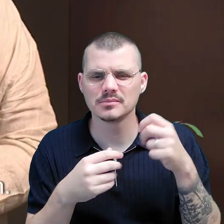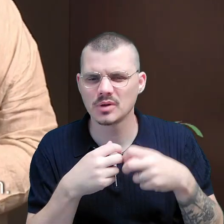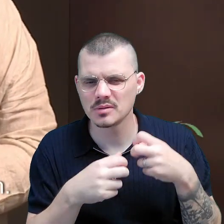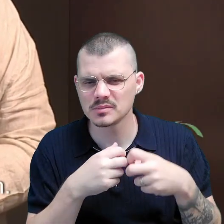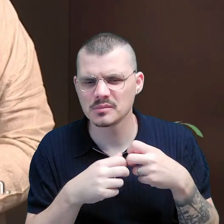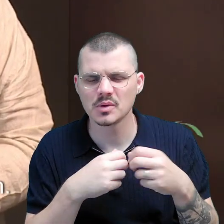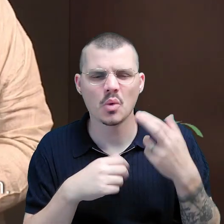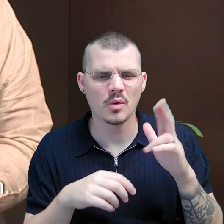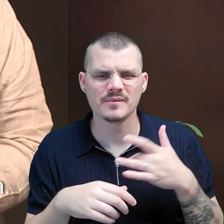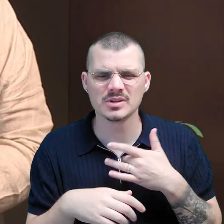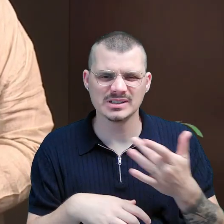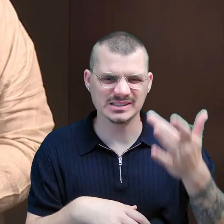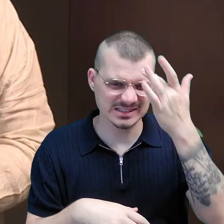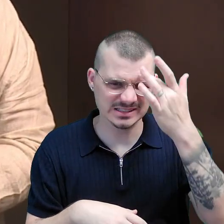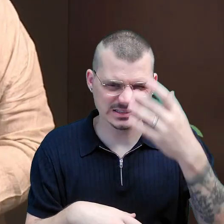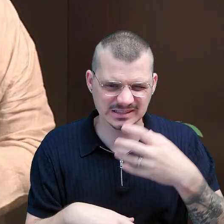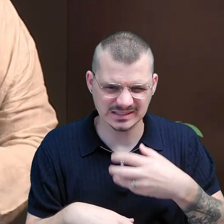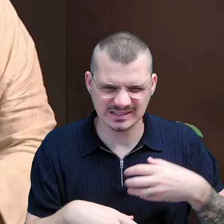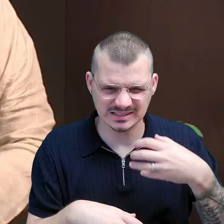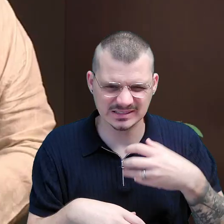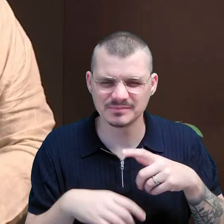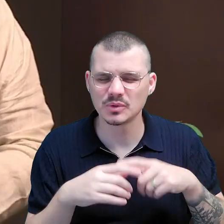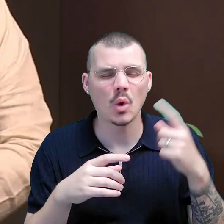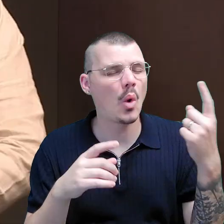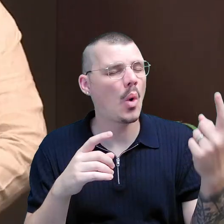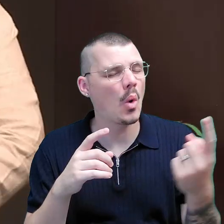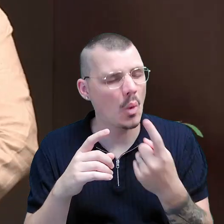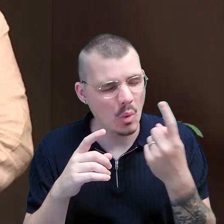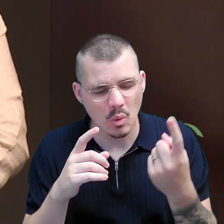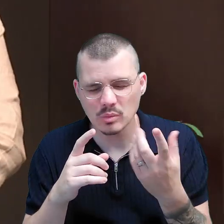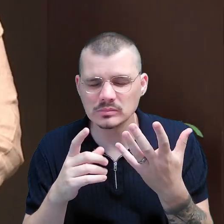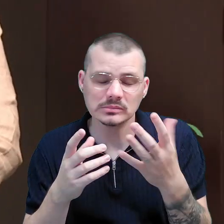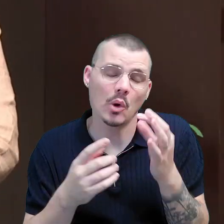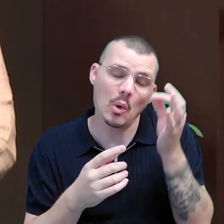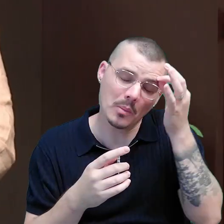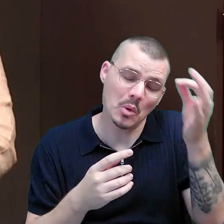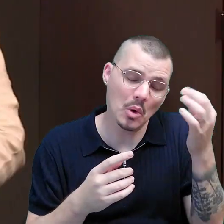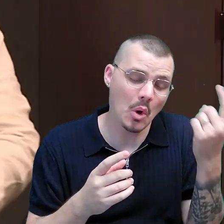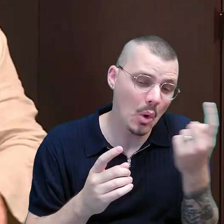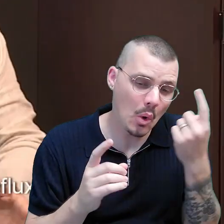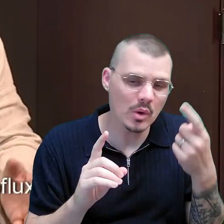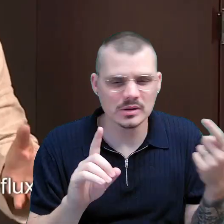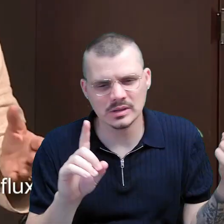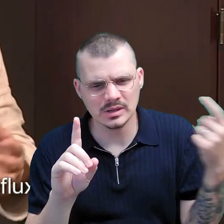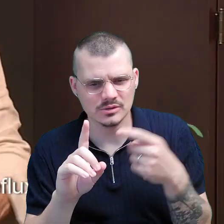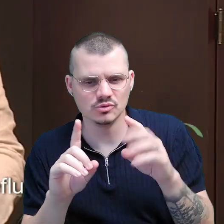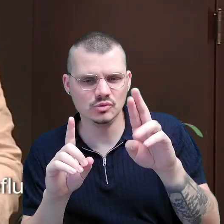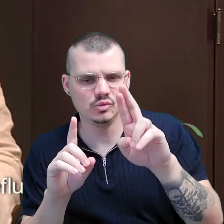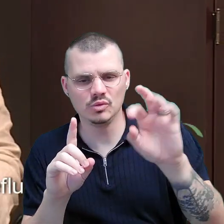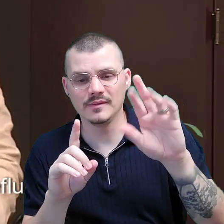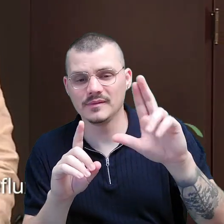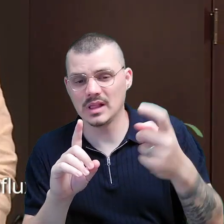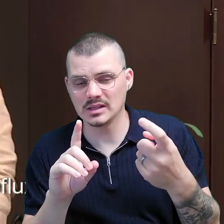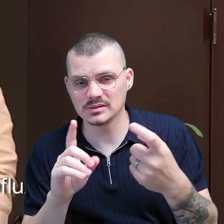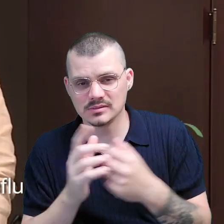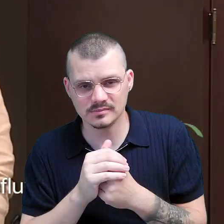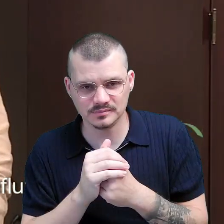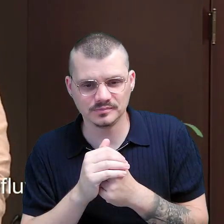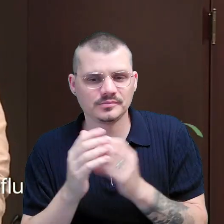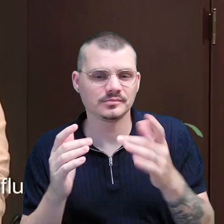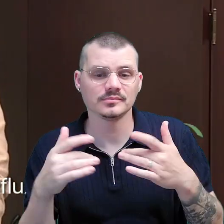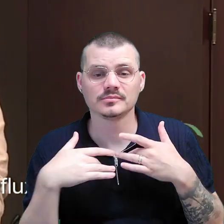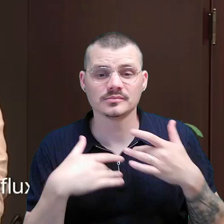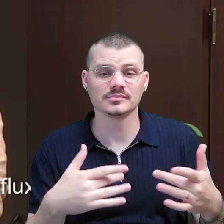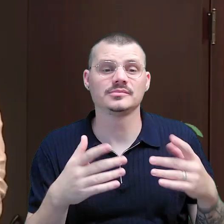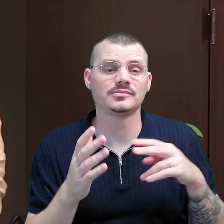or when they feel sick to your stomach. But almost always this means reflux. And it also, by the way, tends to